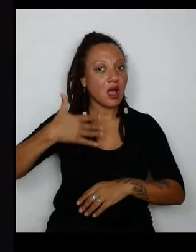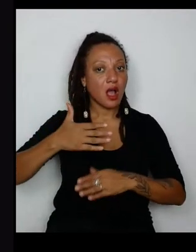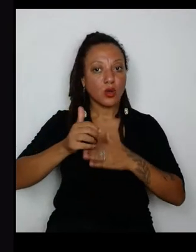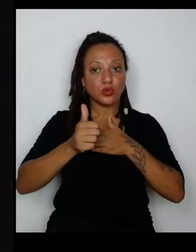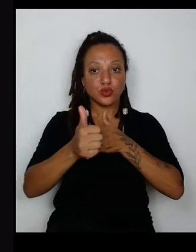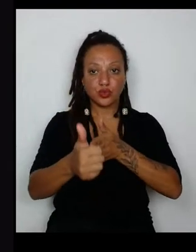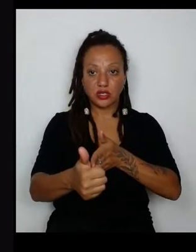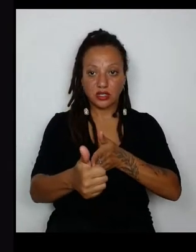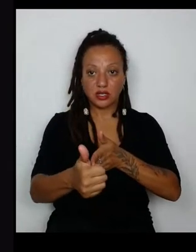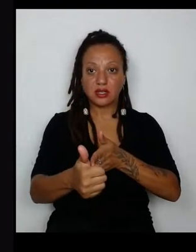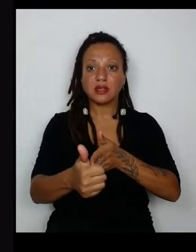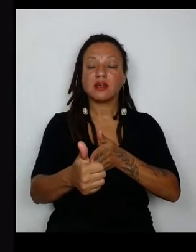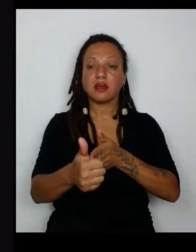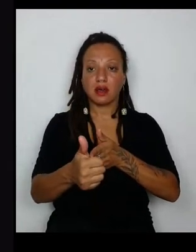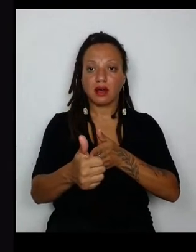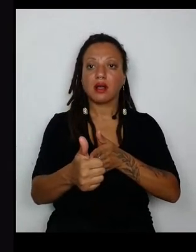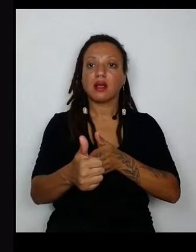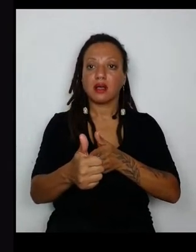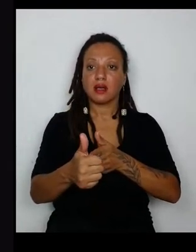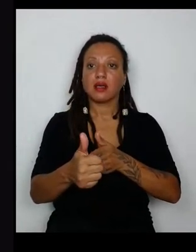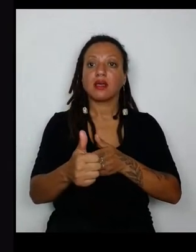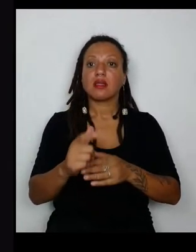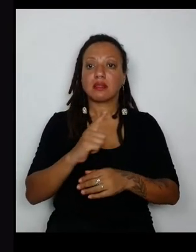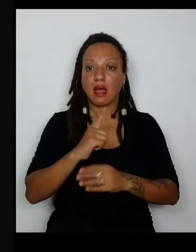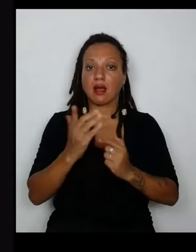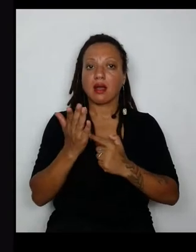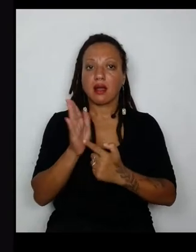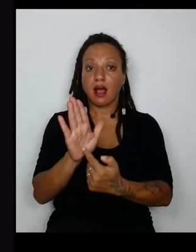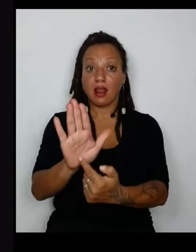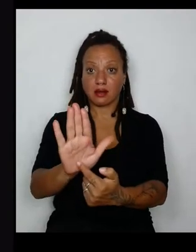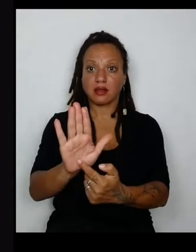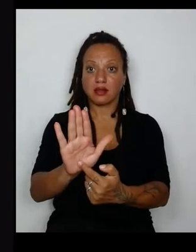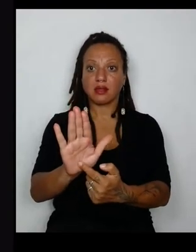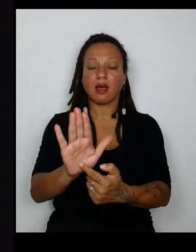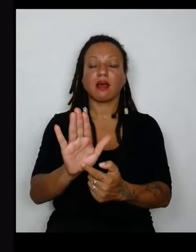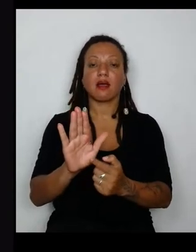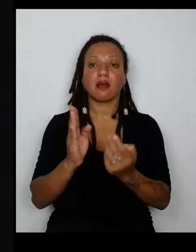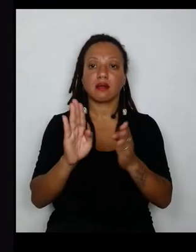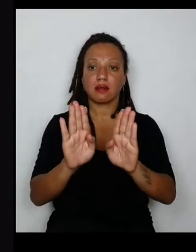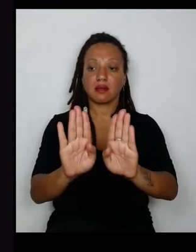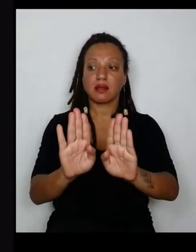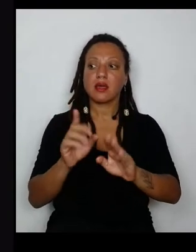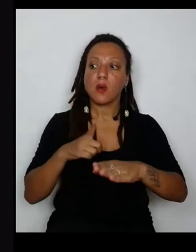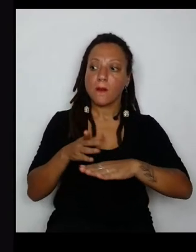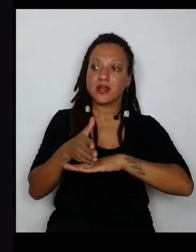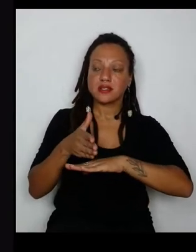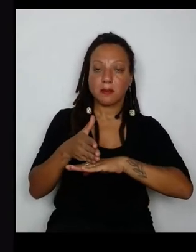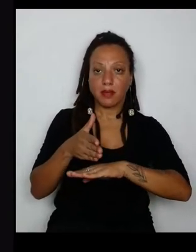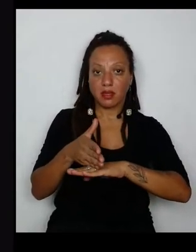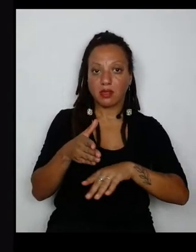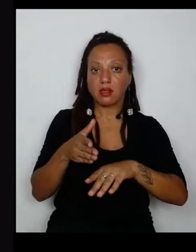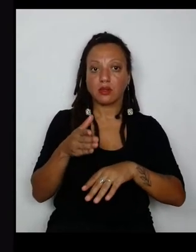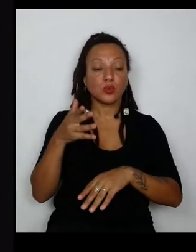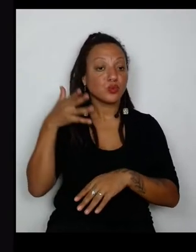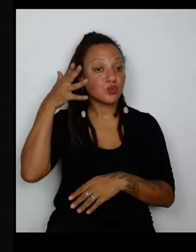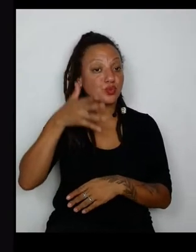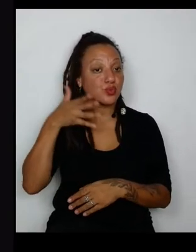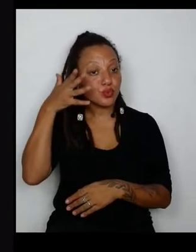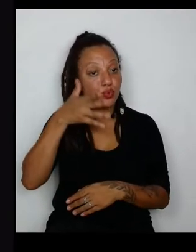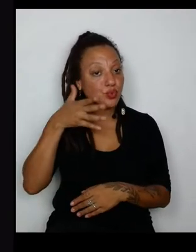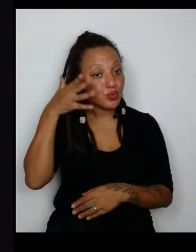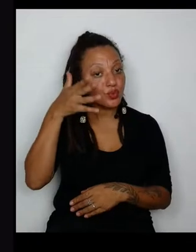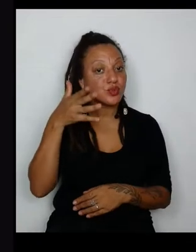and was also became part of this discourse uh from someone uh called jane kelly uh who who